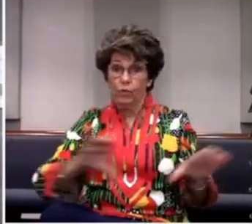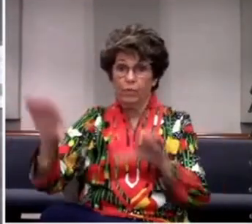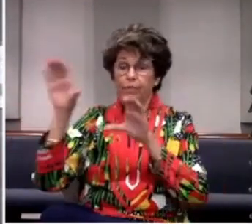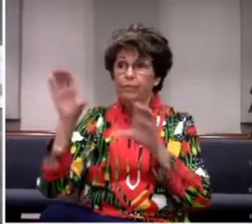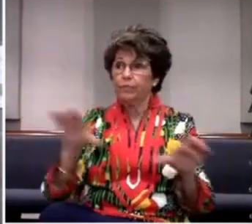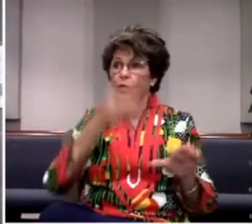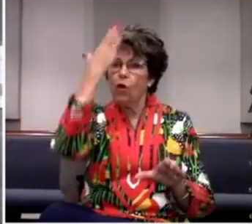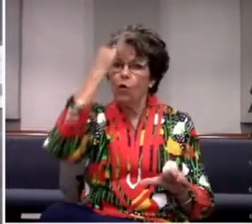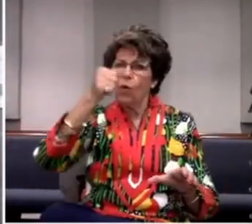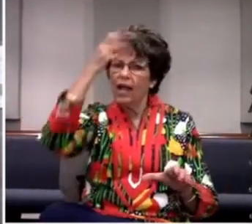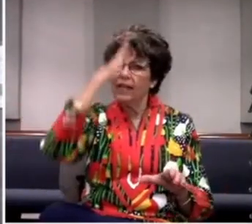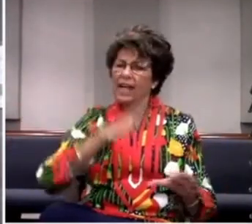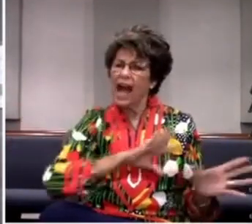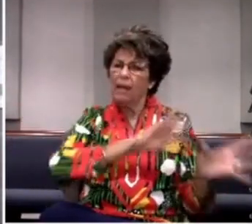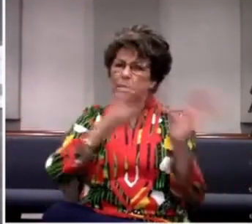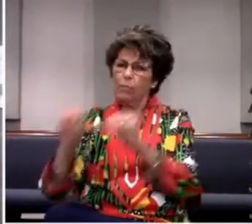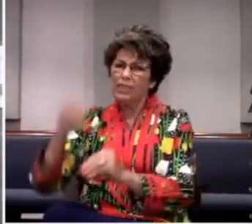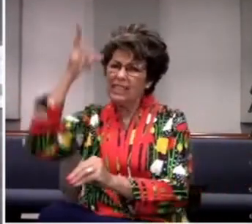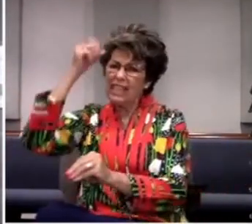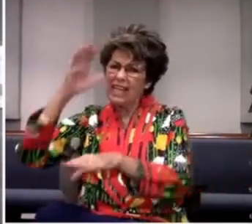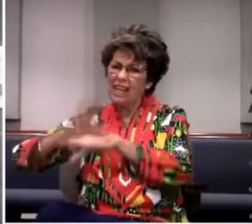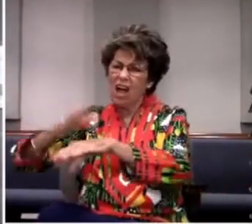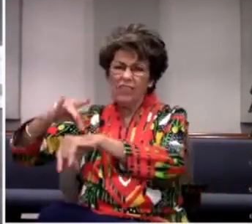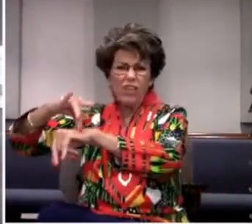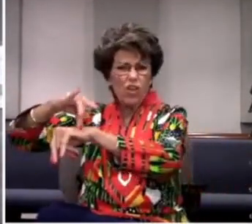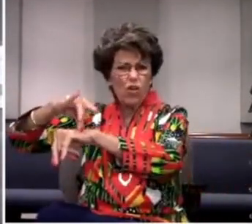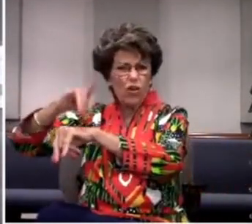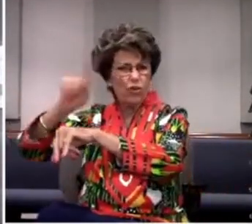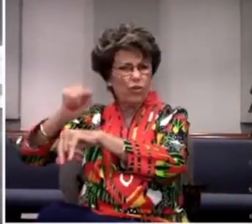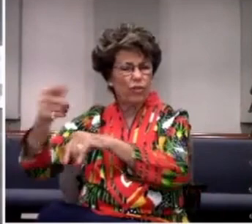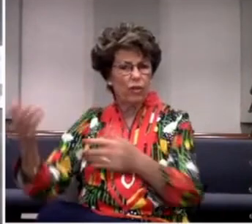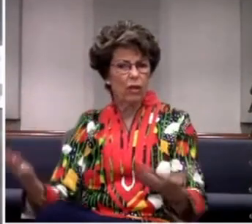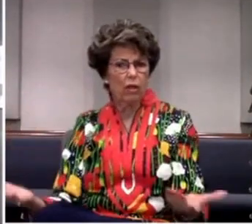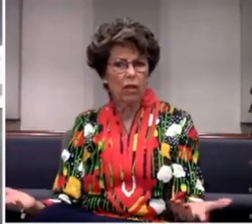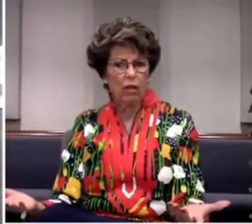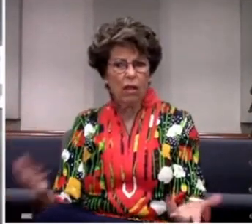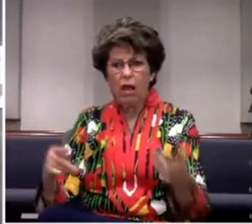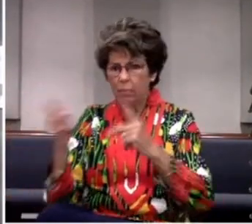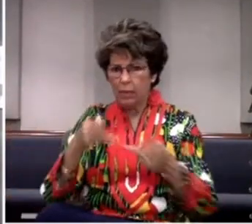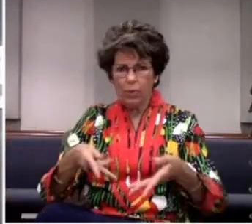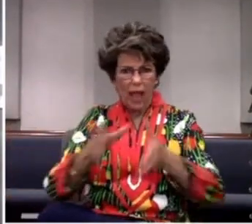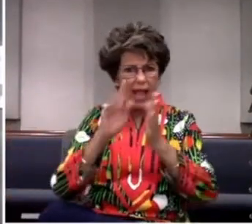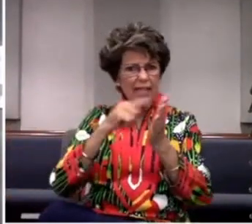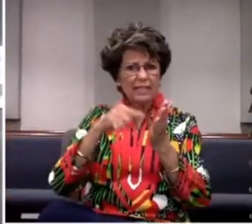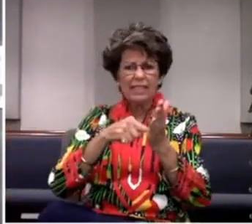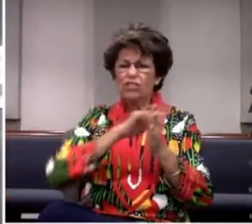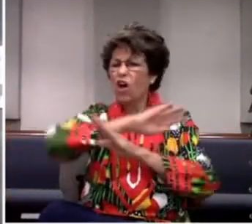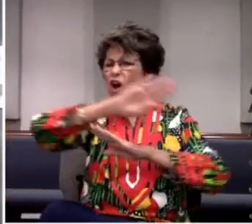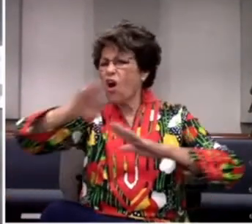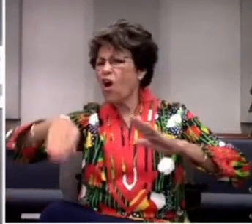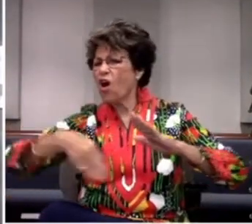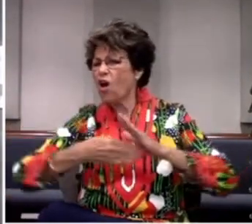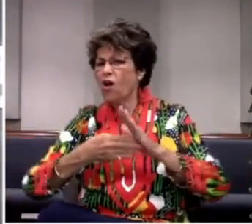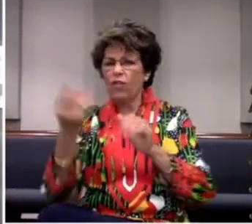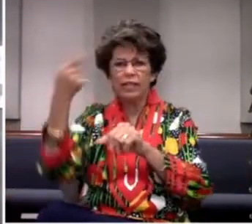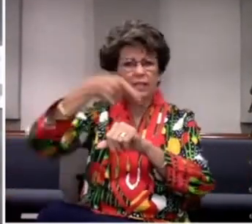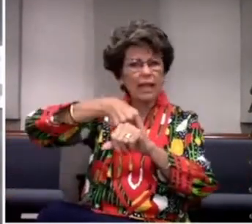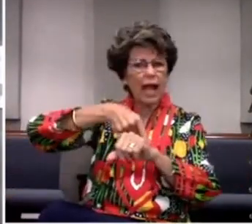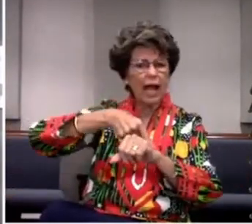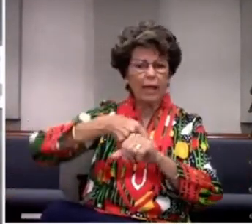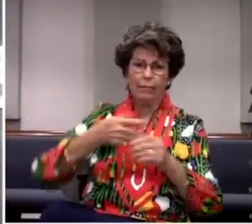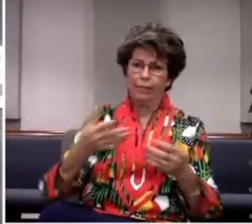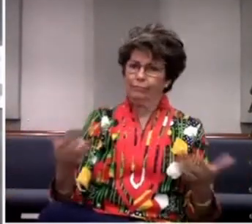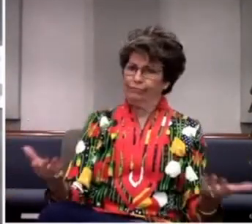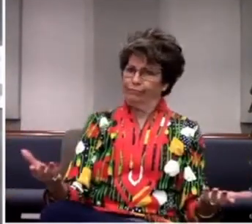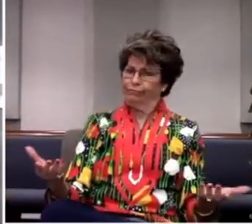why did God put him on the earth? People ask this question all the time. And they ask this problem